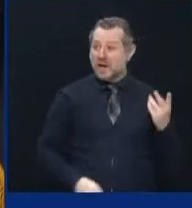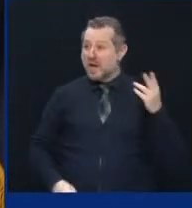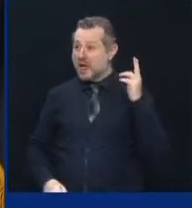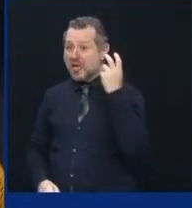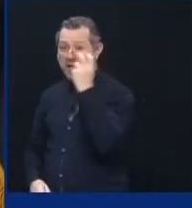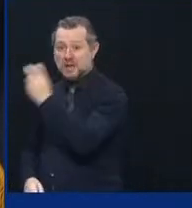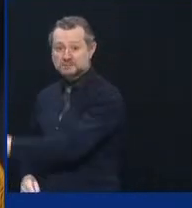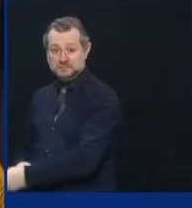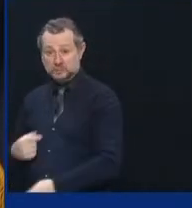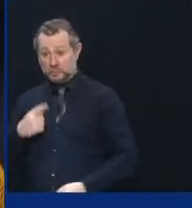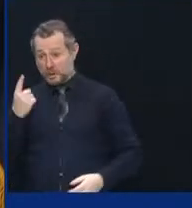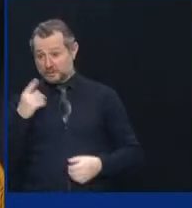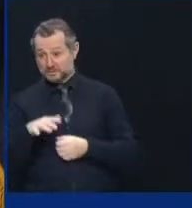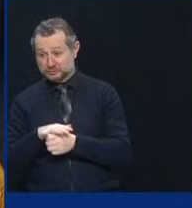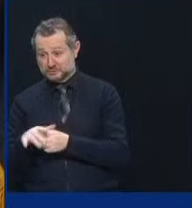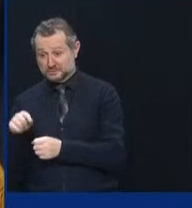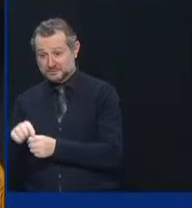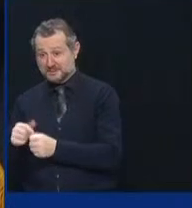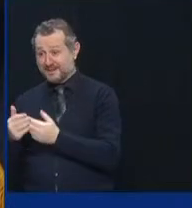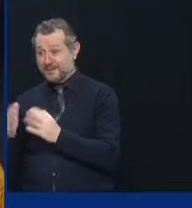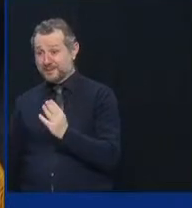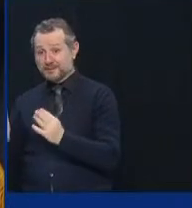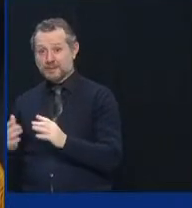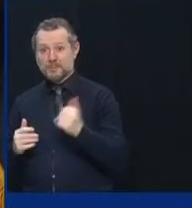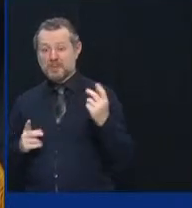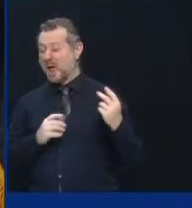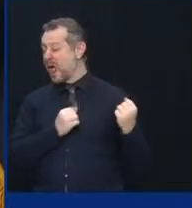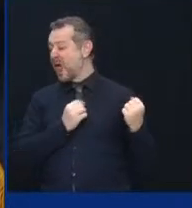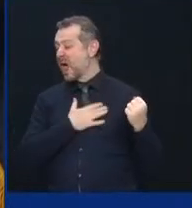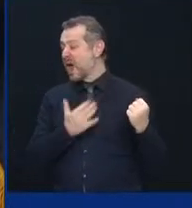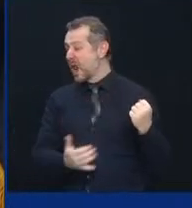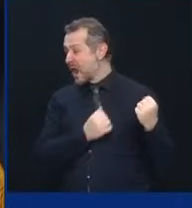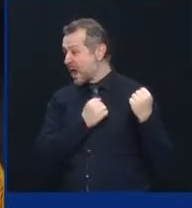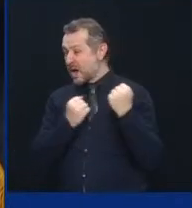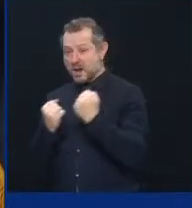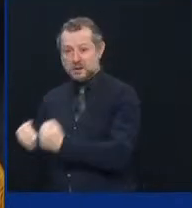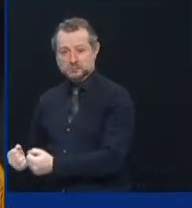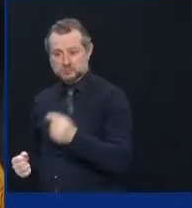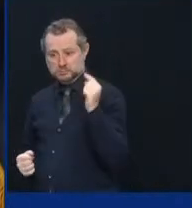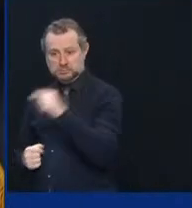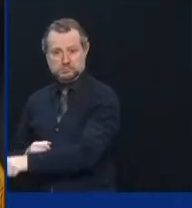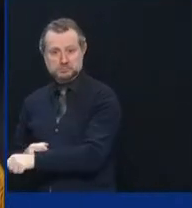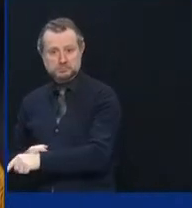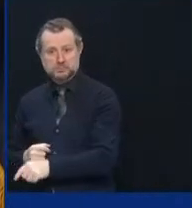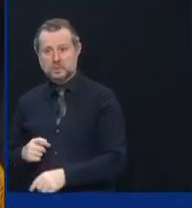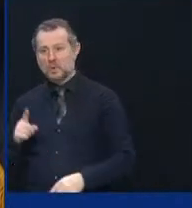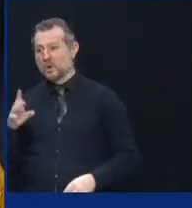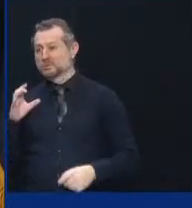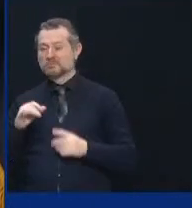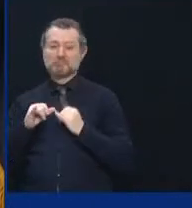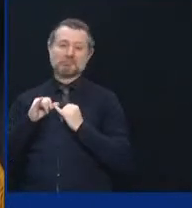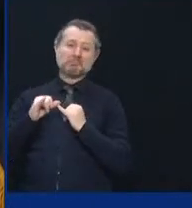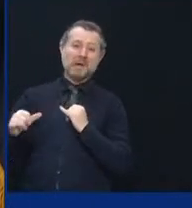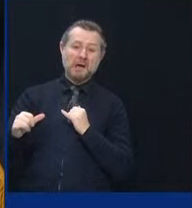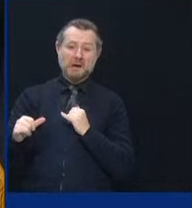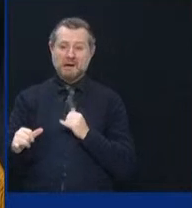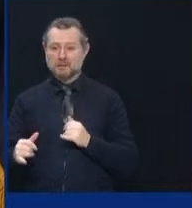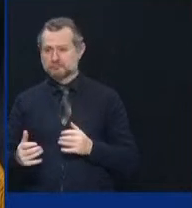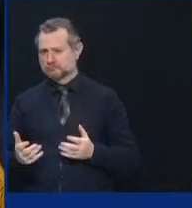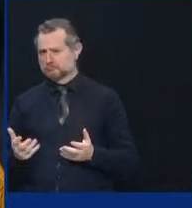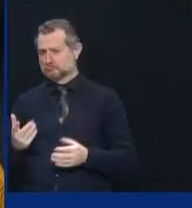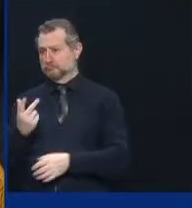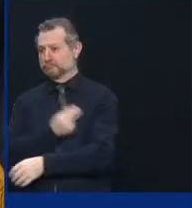have people who will drive 100 miles to a site to get a vaccine. So that's a